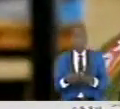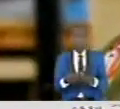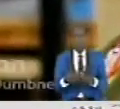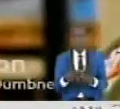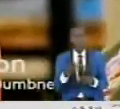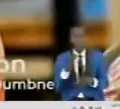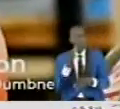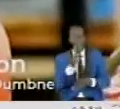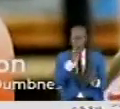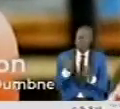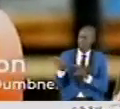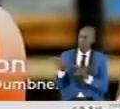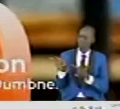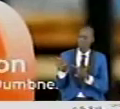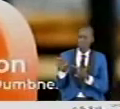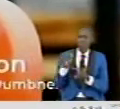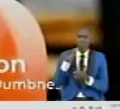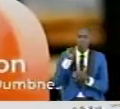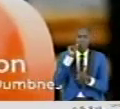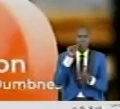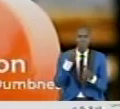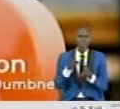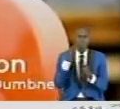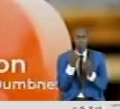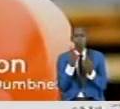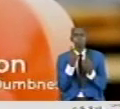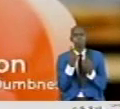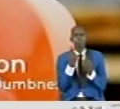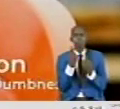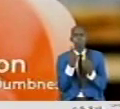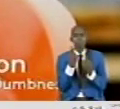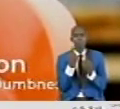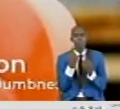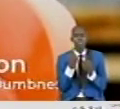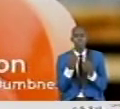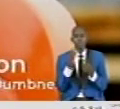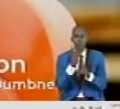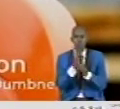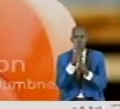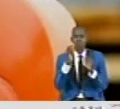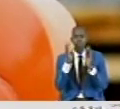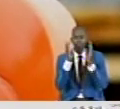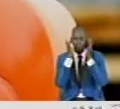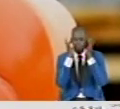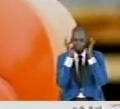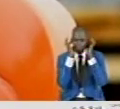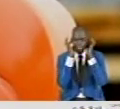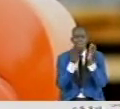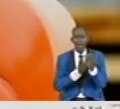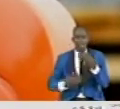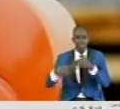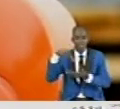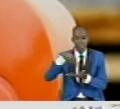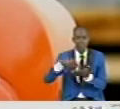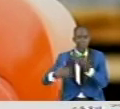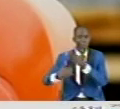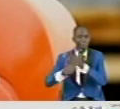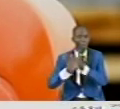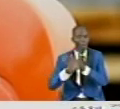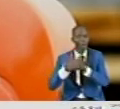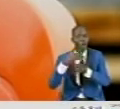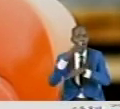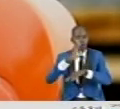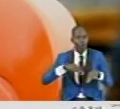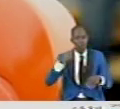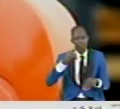to a surprise they blow up the ears and somebody stood behind and called the name and then